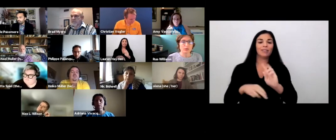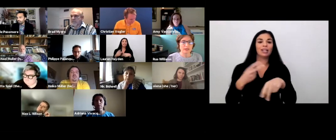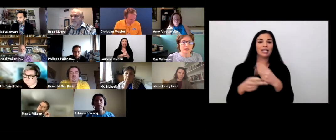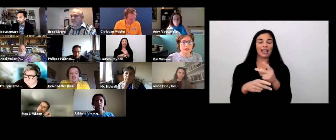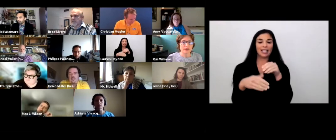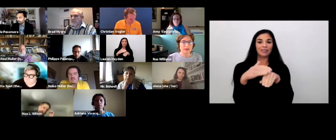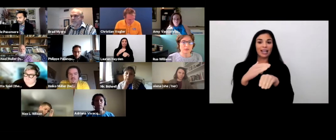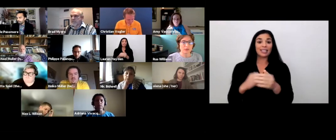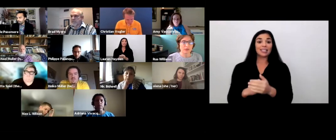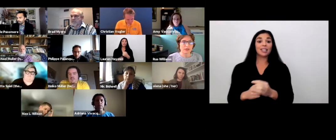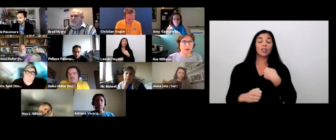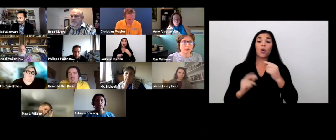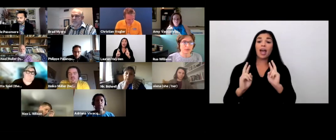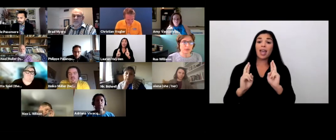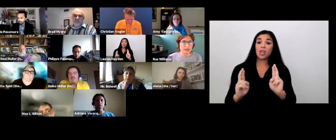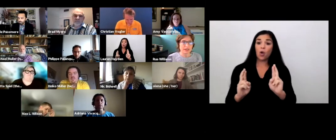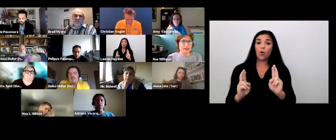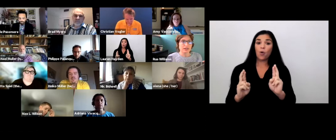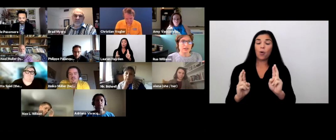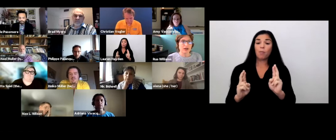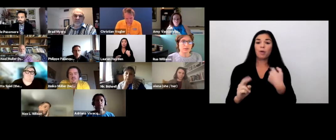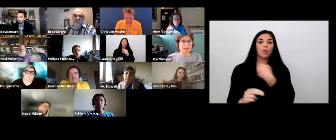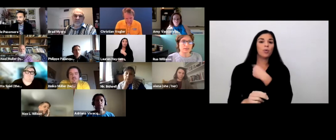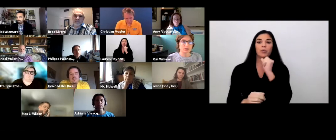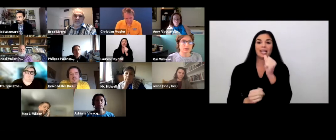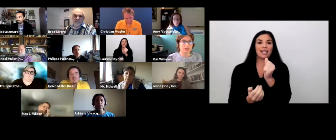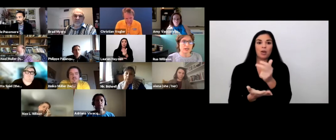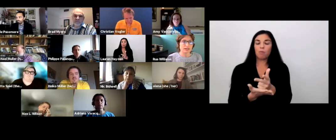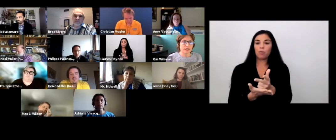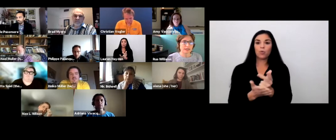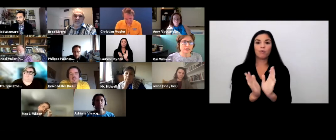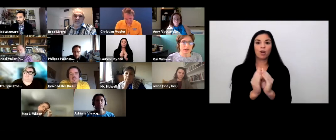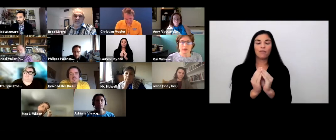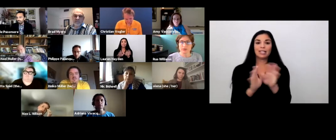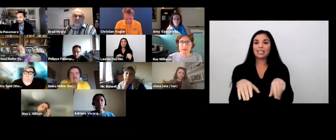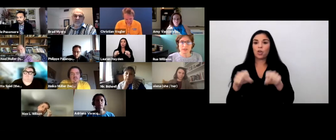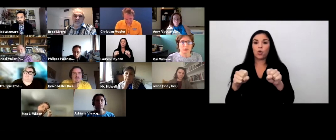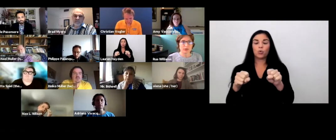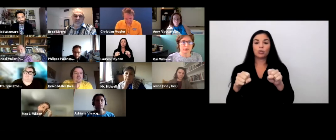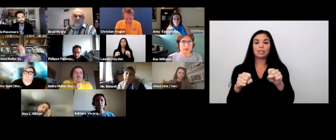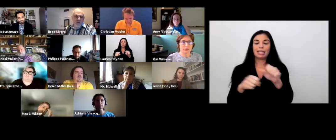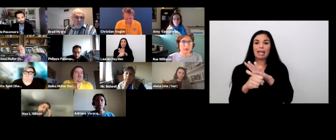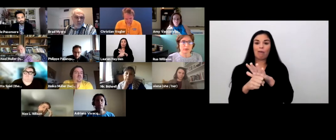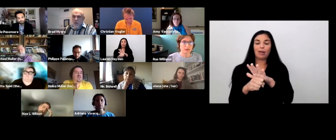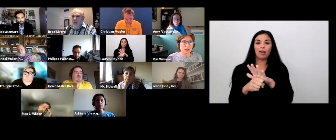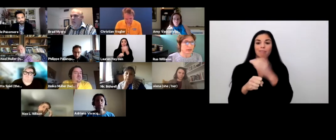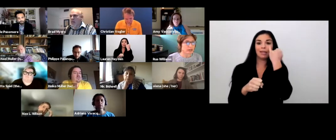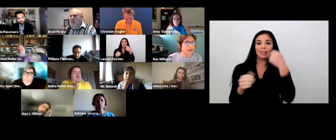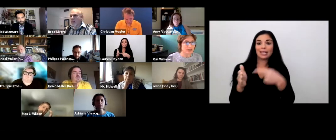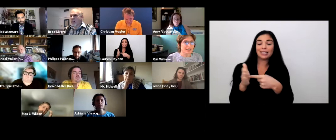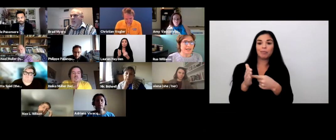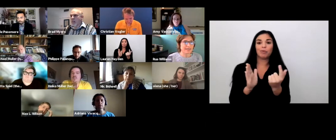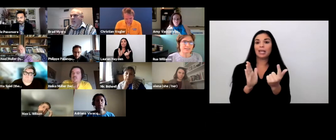would hope that the we would not approve conferences to be hosted at sites where, for example, it was illegal to be